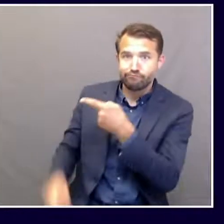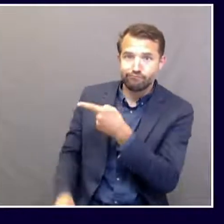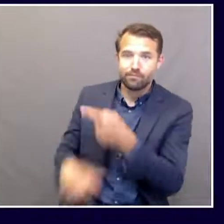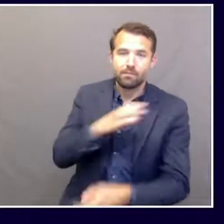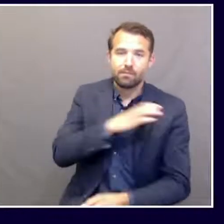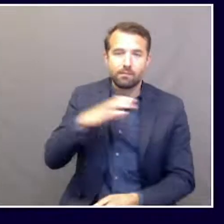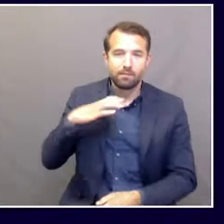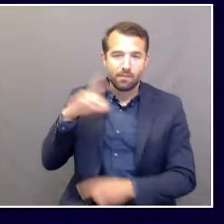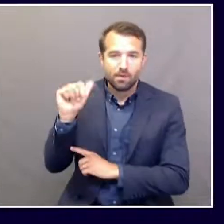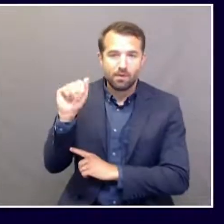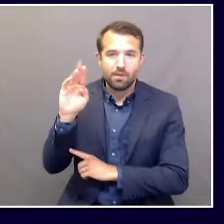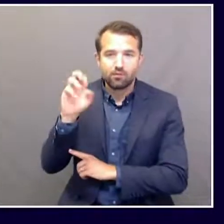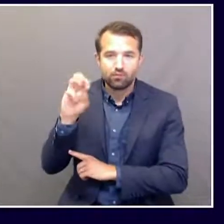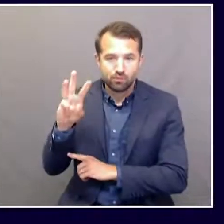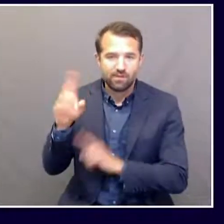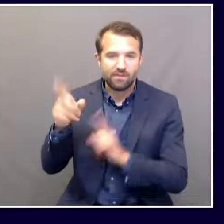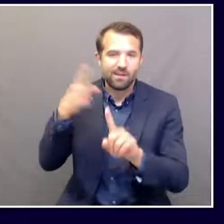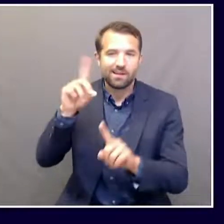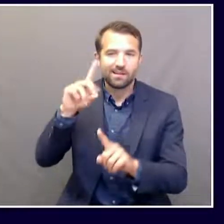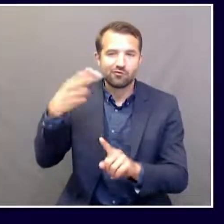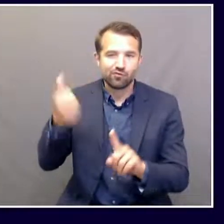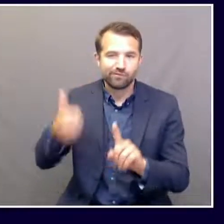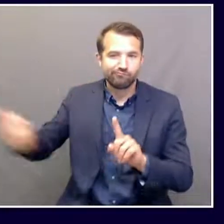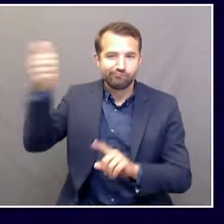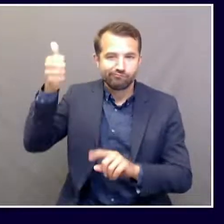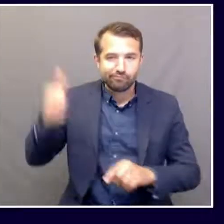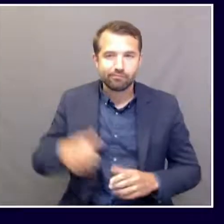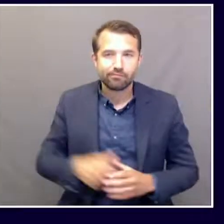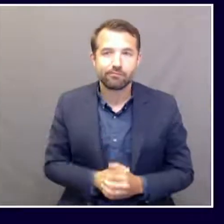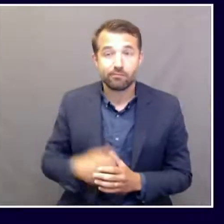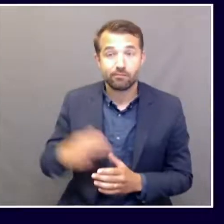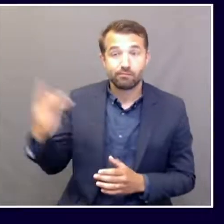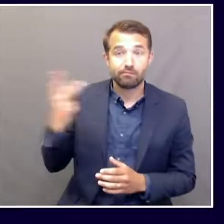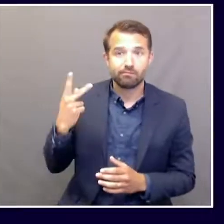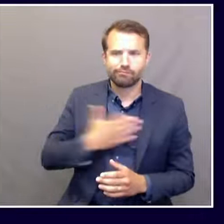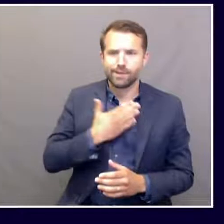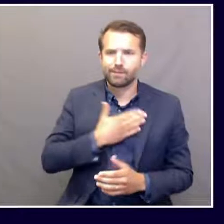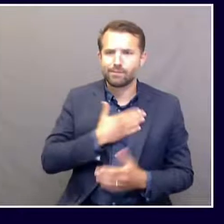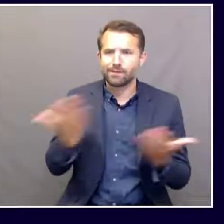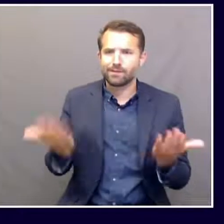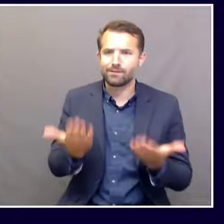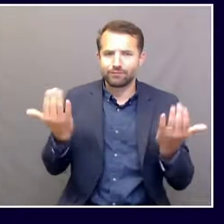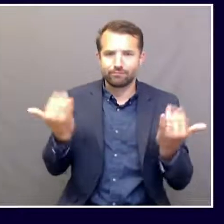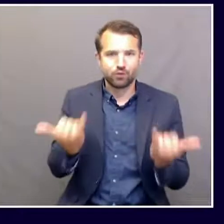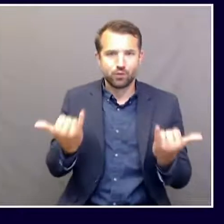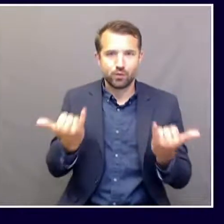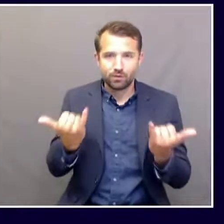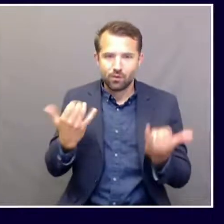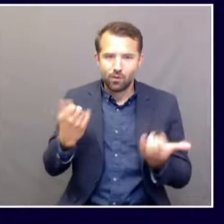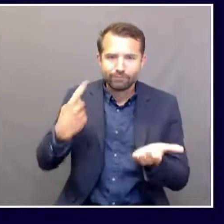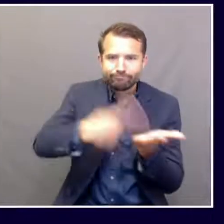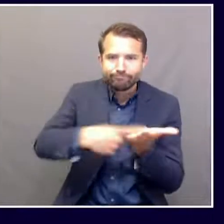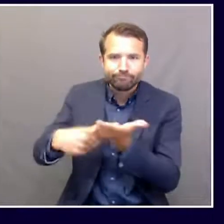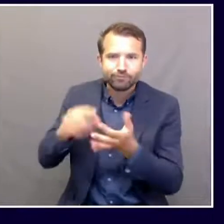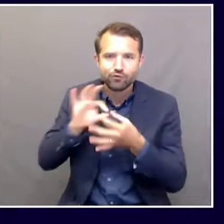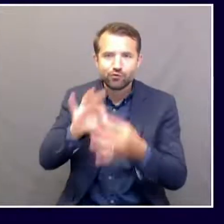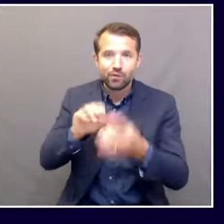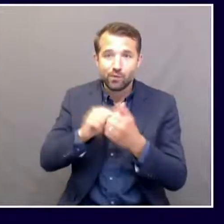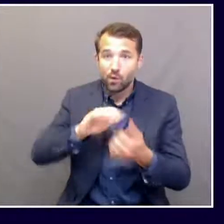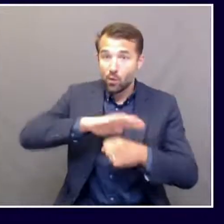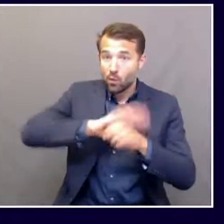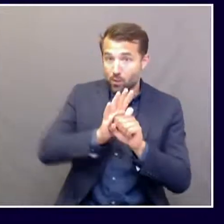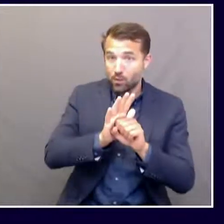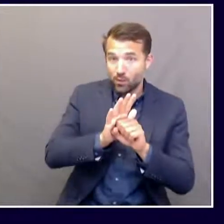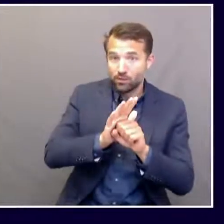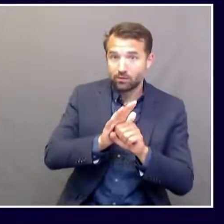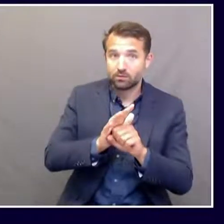Health and Human Services. Commissioner Lambrew and I are pleased to be with you today to talk about all things COVID-19 for the entire state of